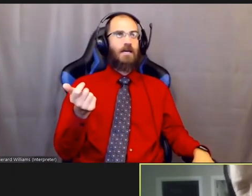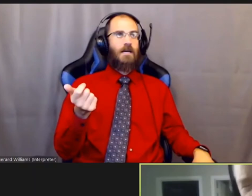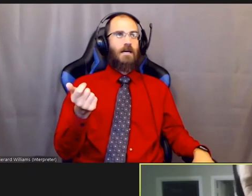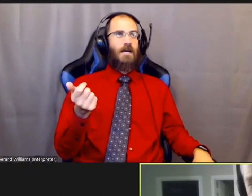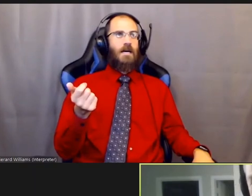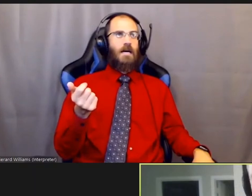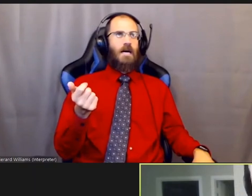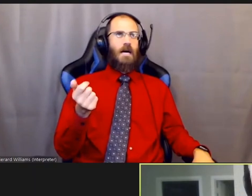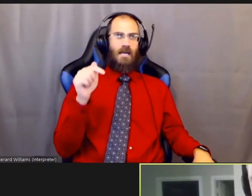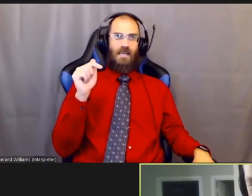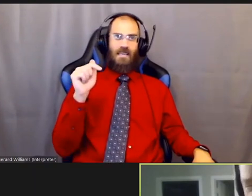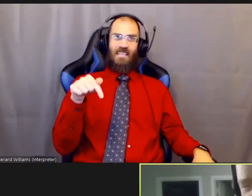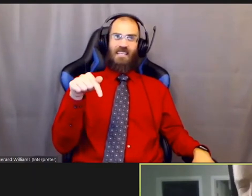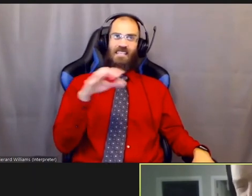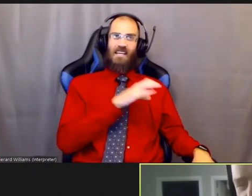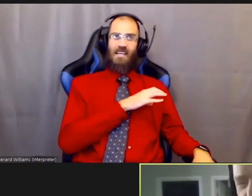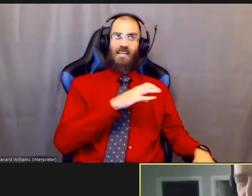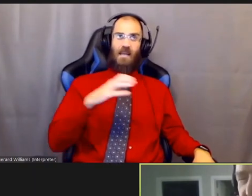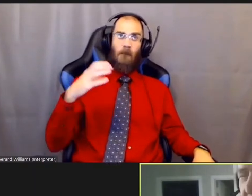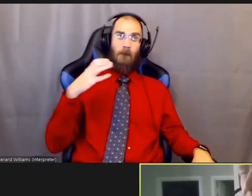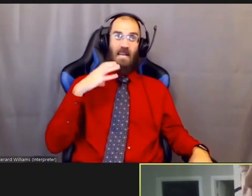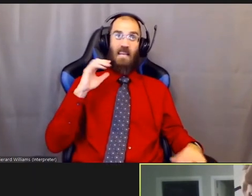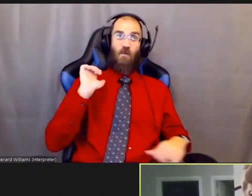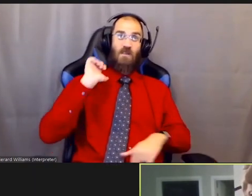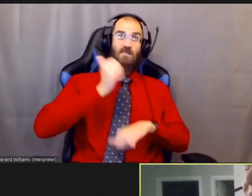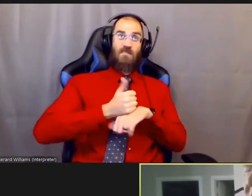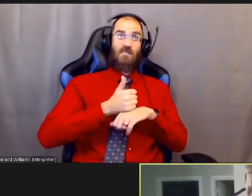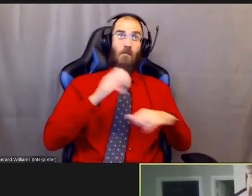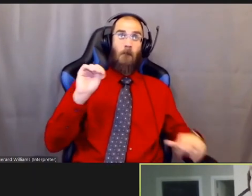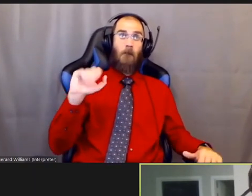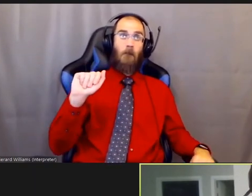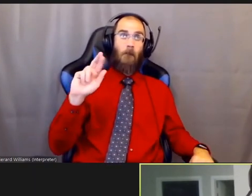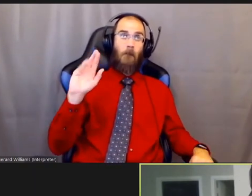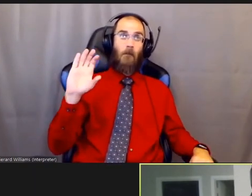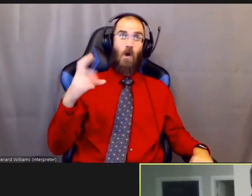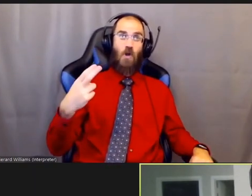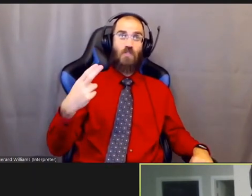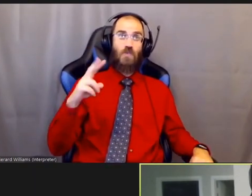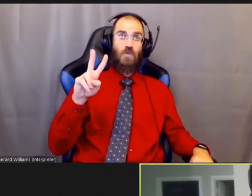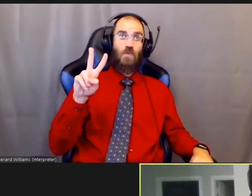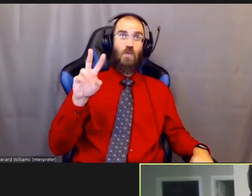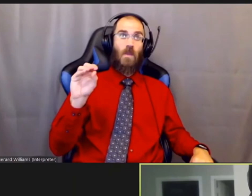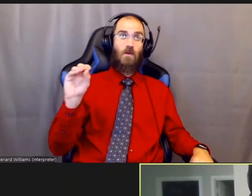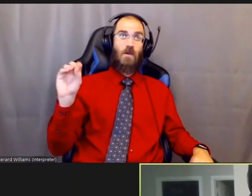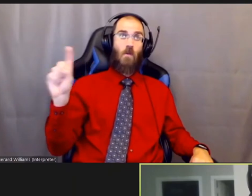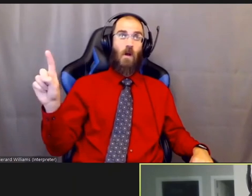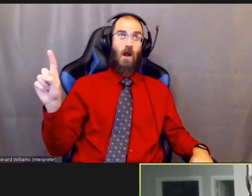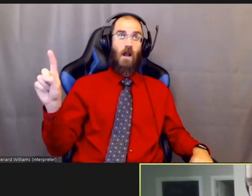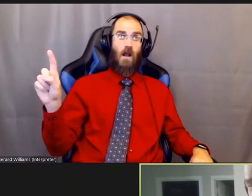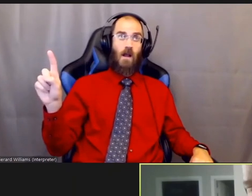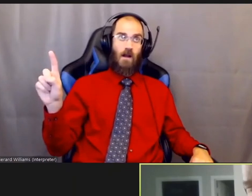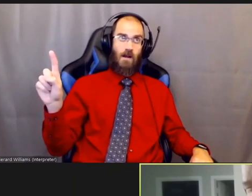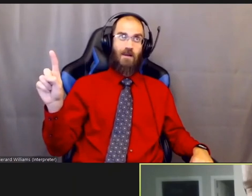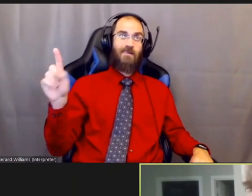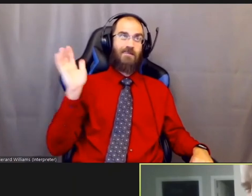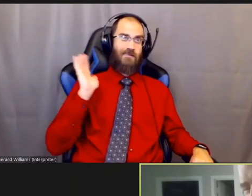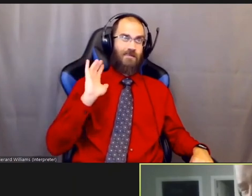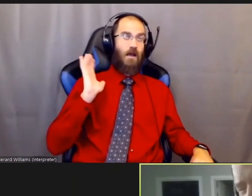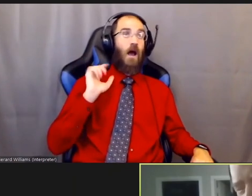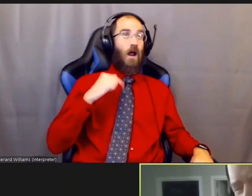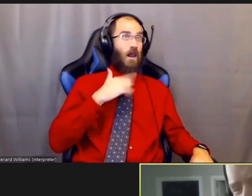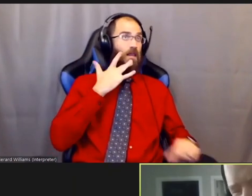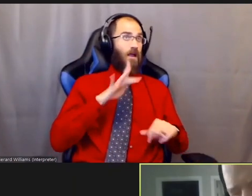the committee's been around since March of 2001. I was privileged to be around here at